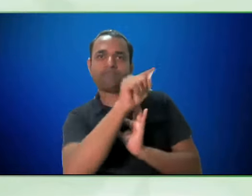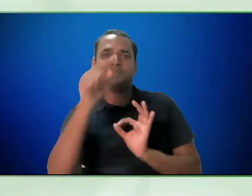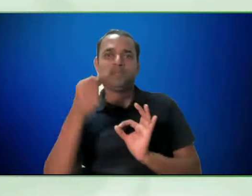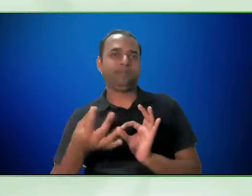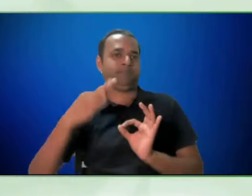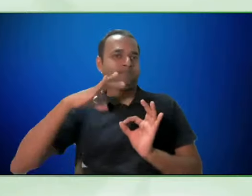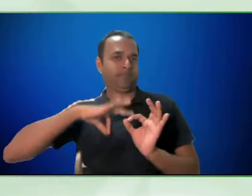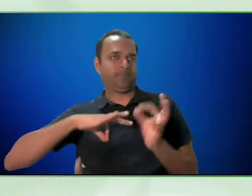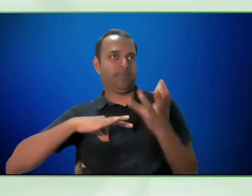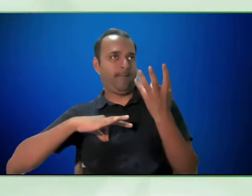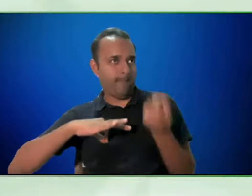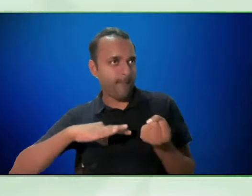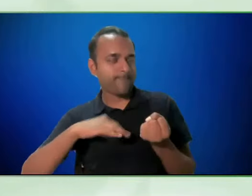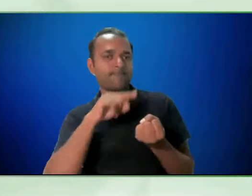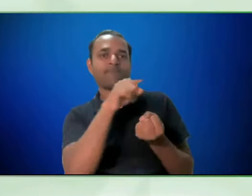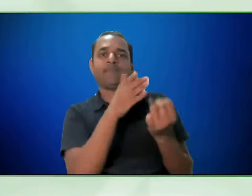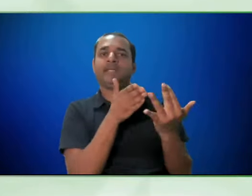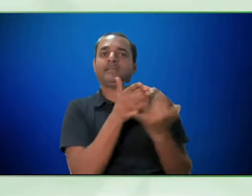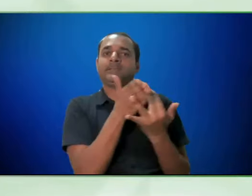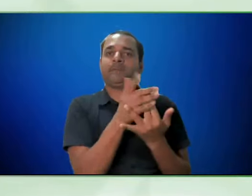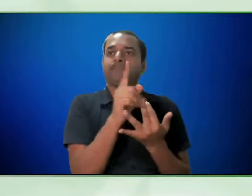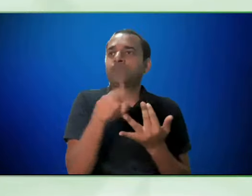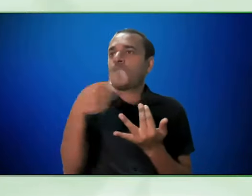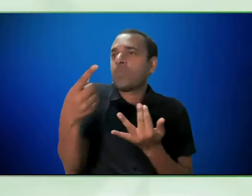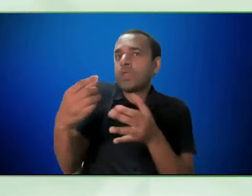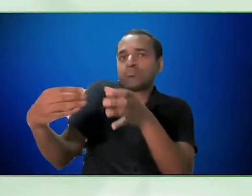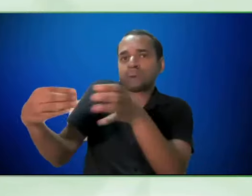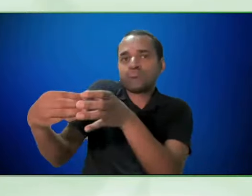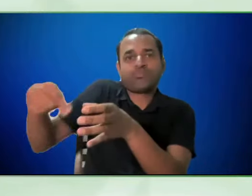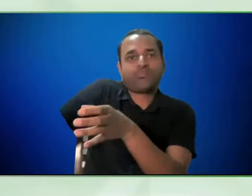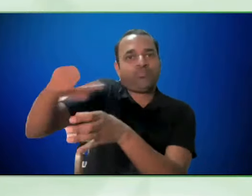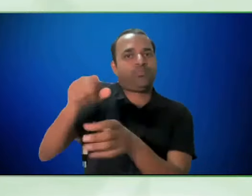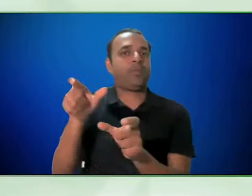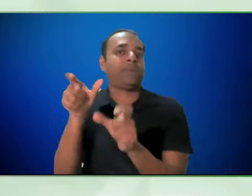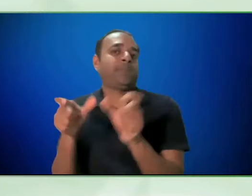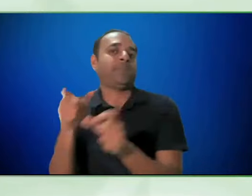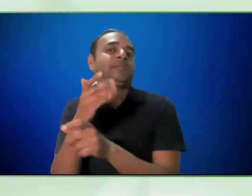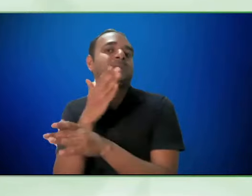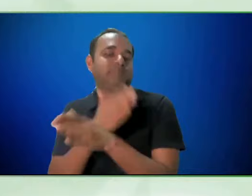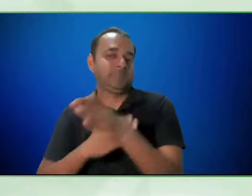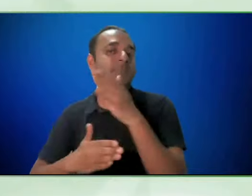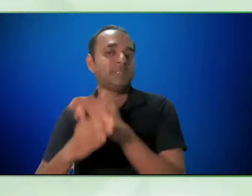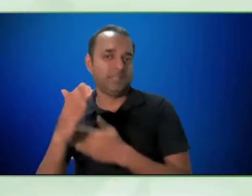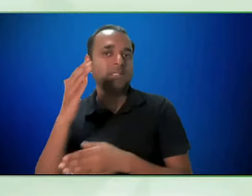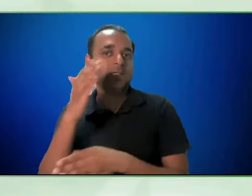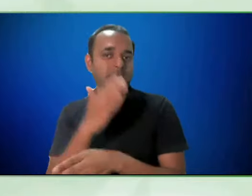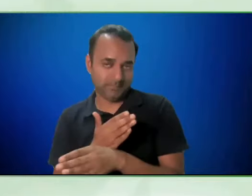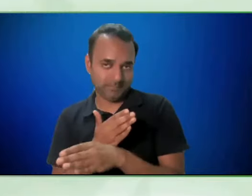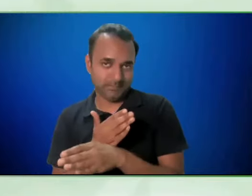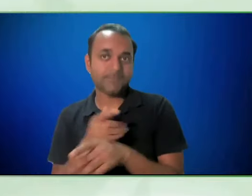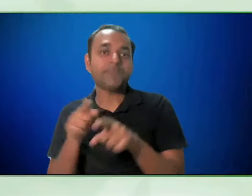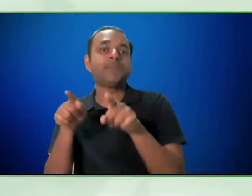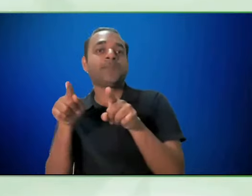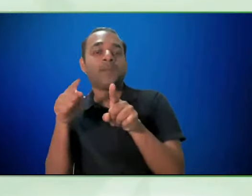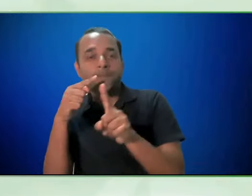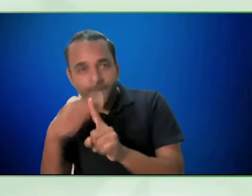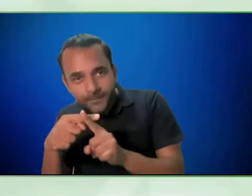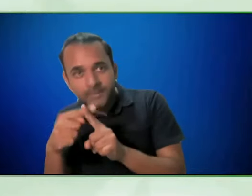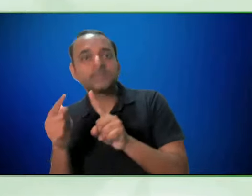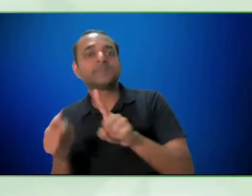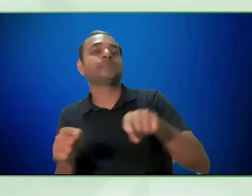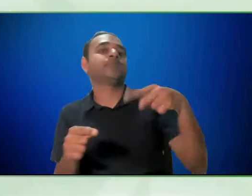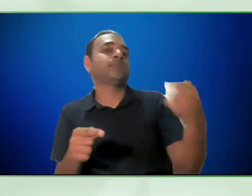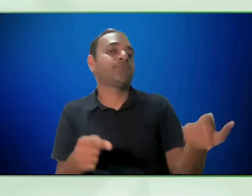like as a part of comfort measures and so on. So we can see